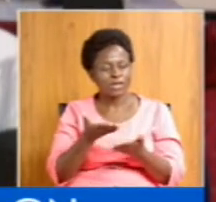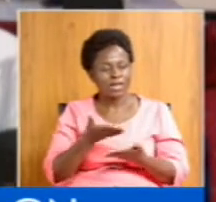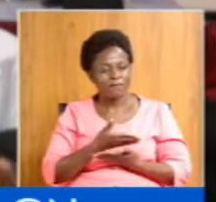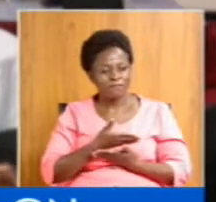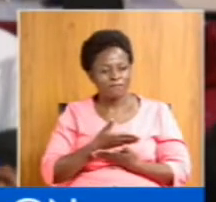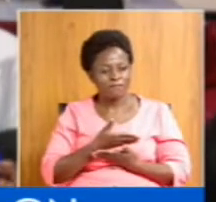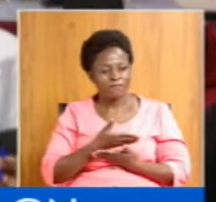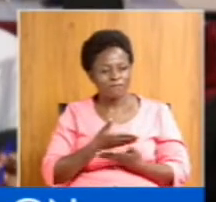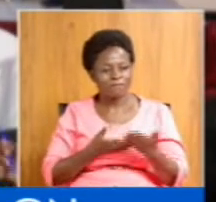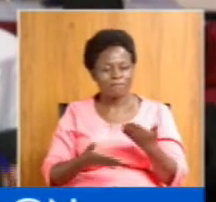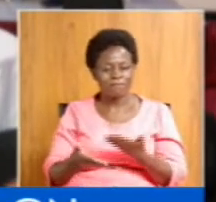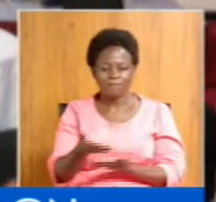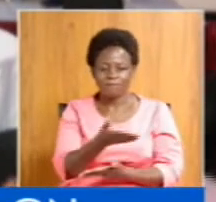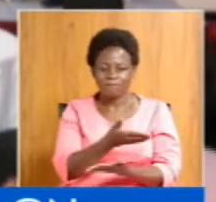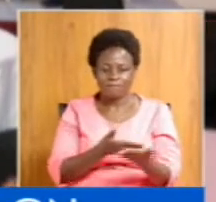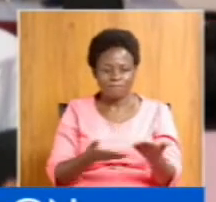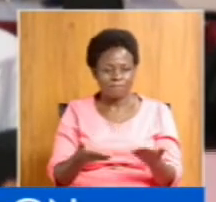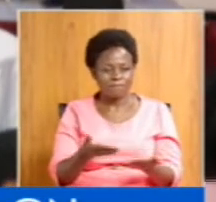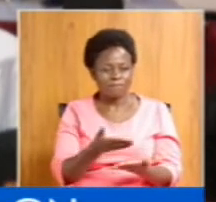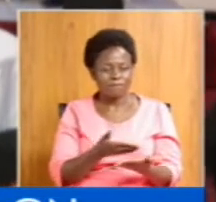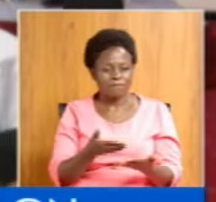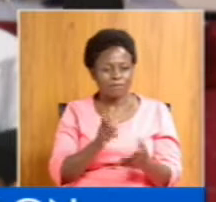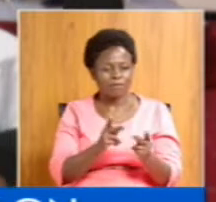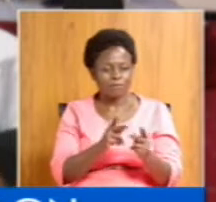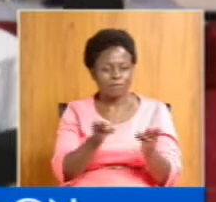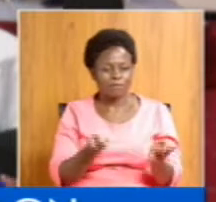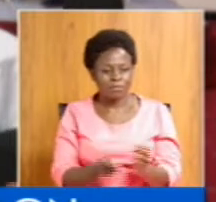a conversation with the rest of the audience.